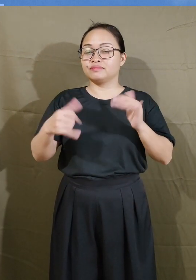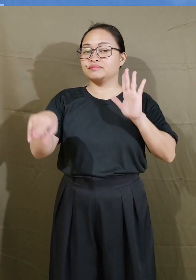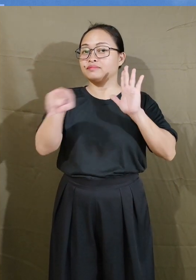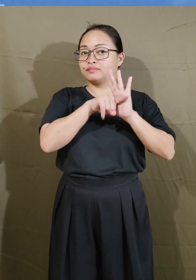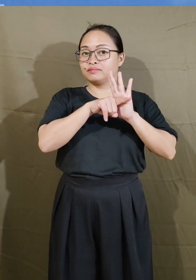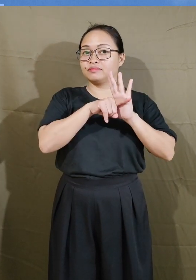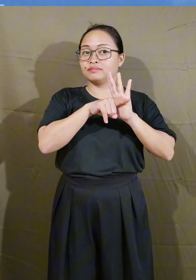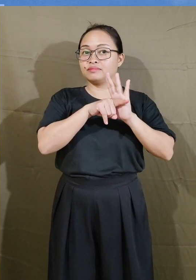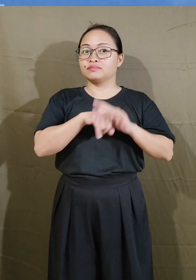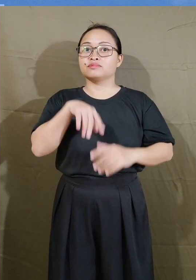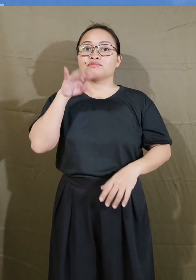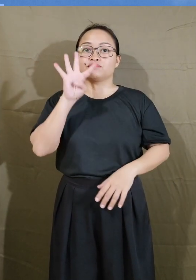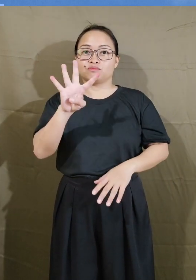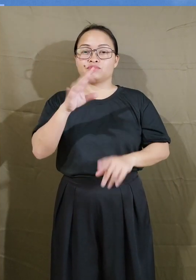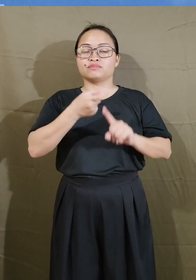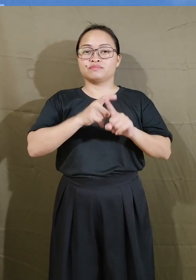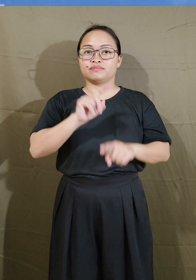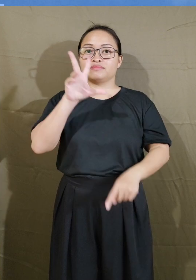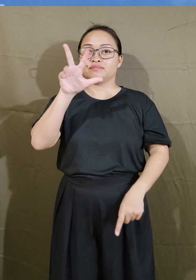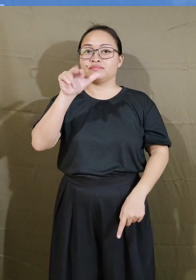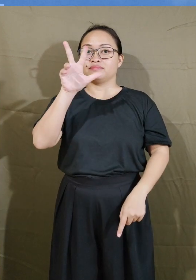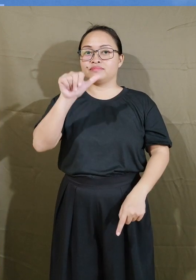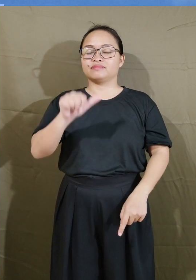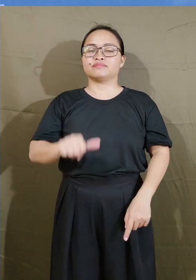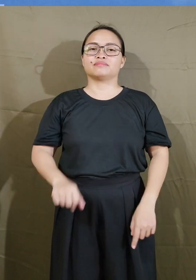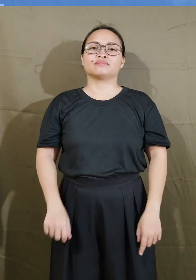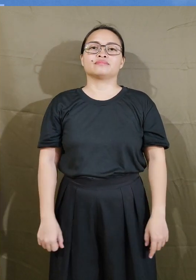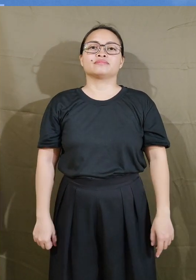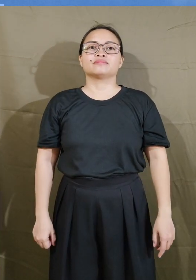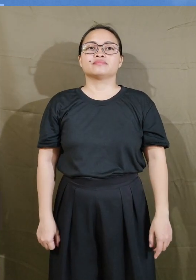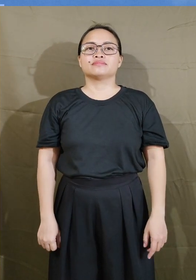So let's subtract 4 from 13.